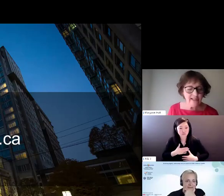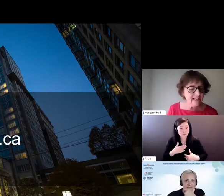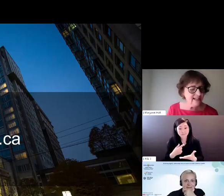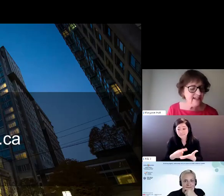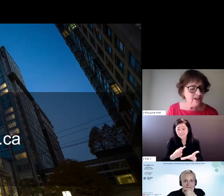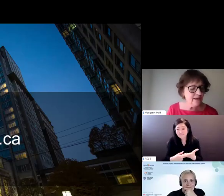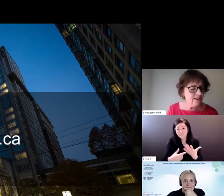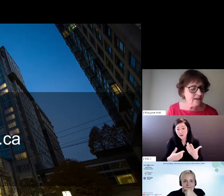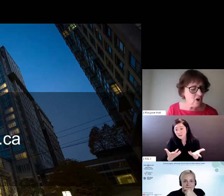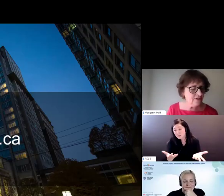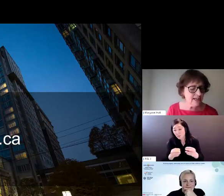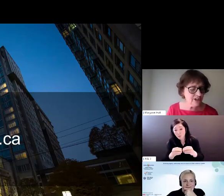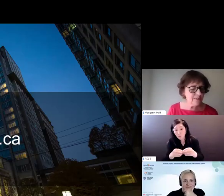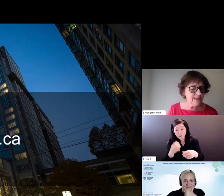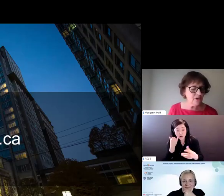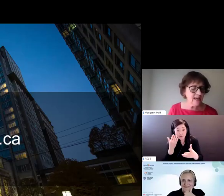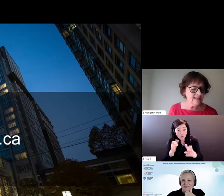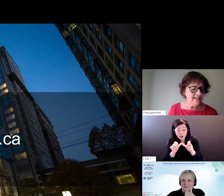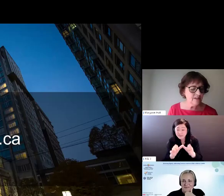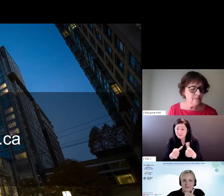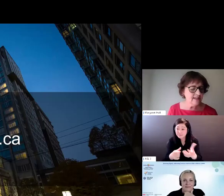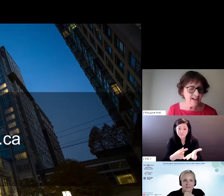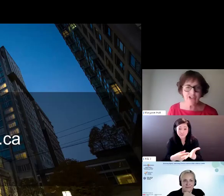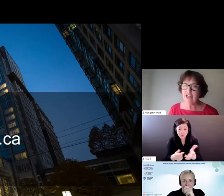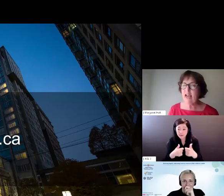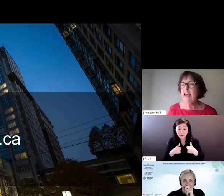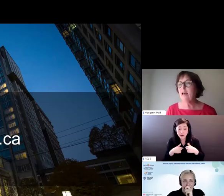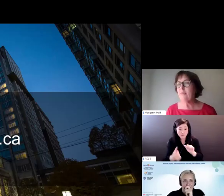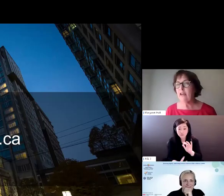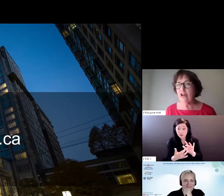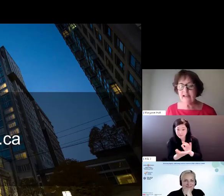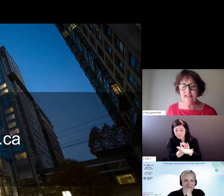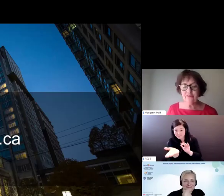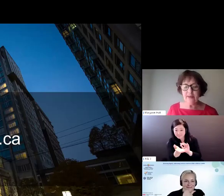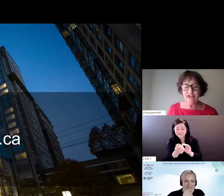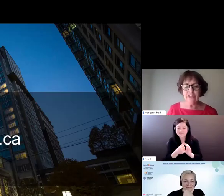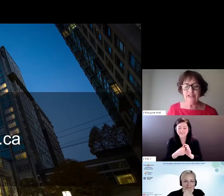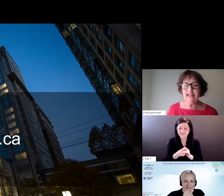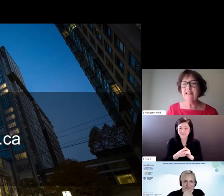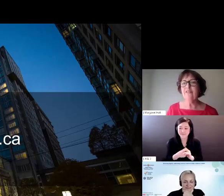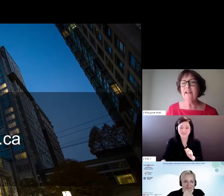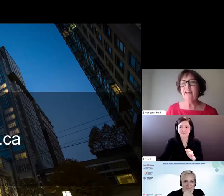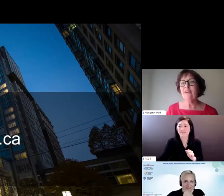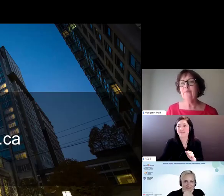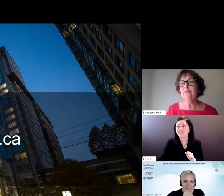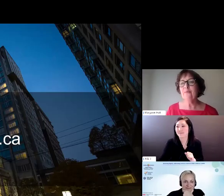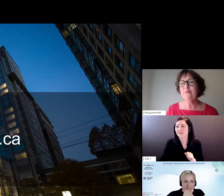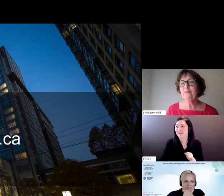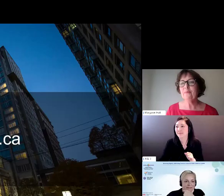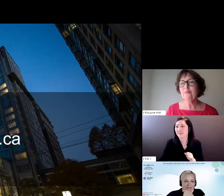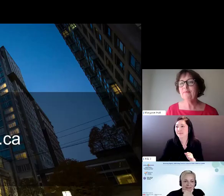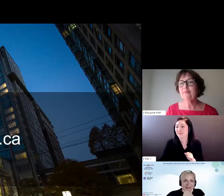you're interested in continuing the conversation, please don't hesitate to be in touch. And my contact information is given here.